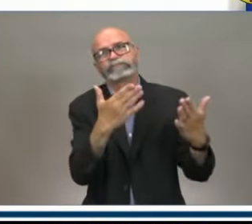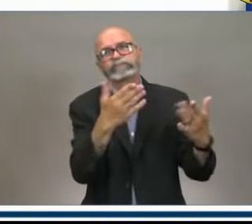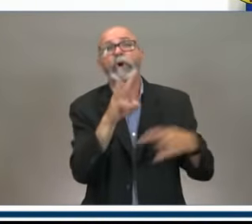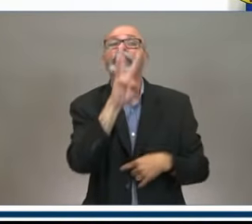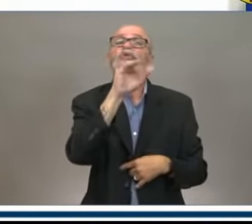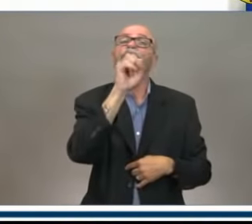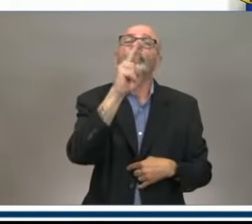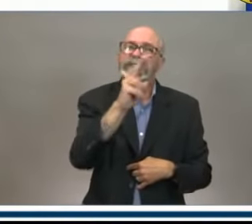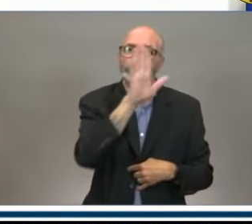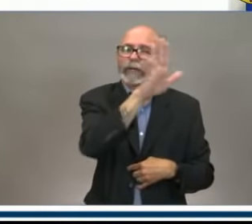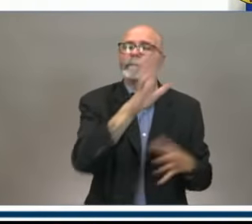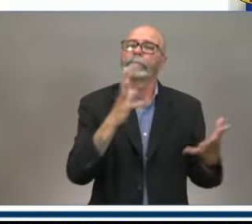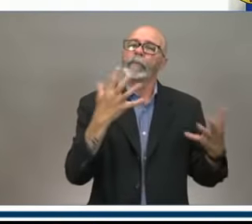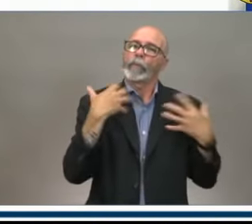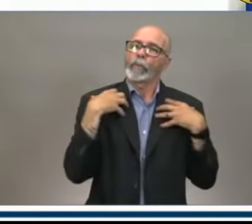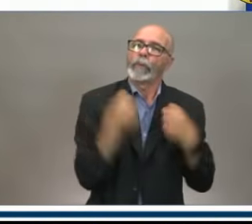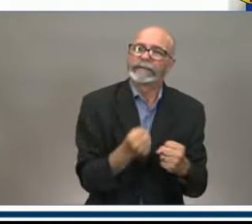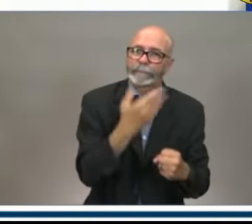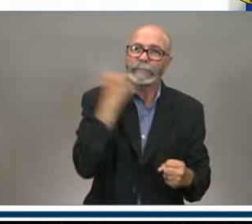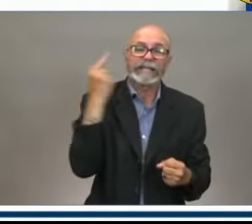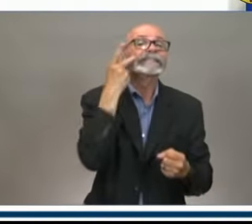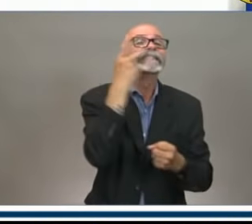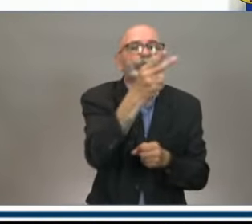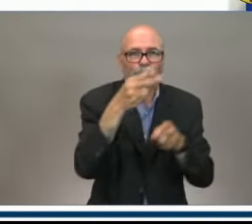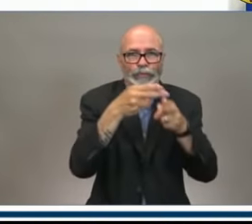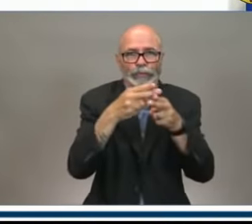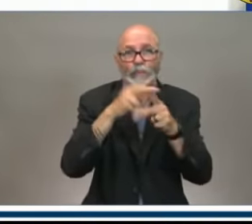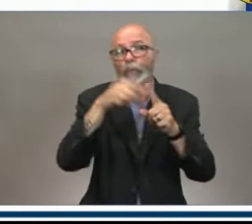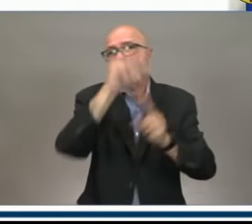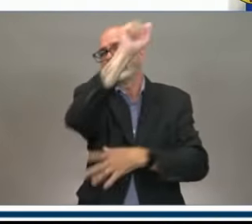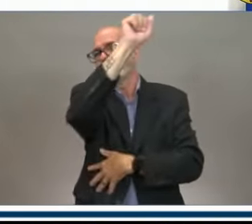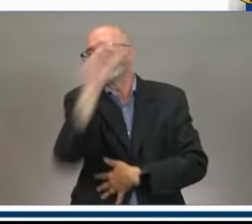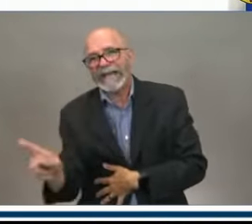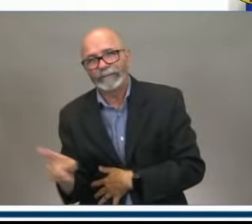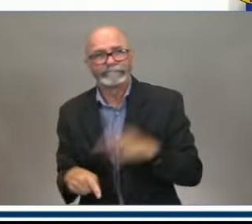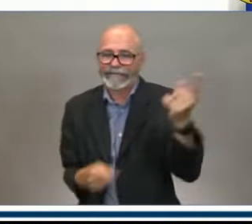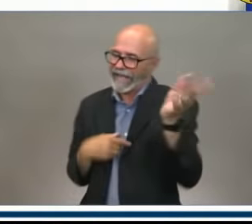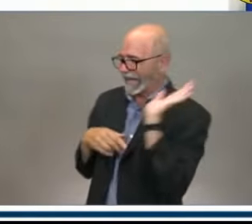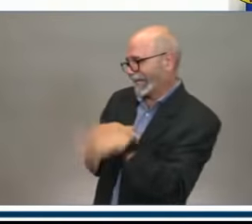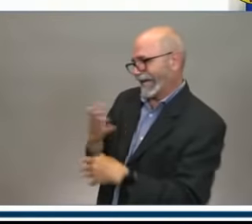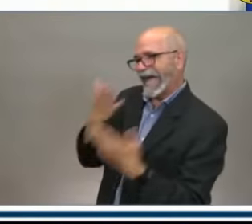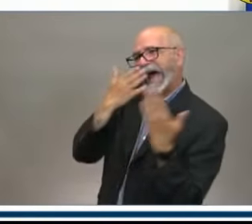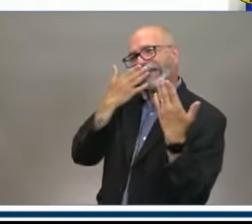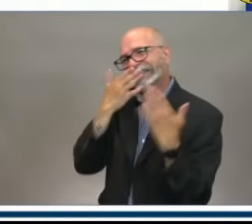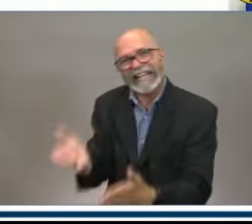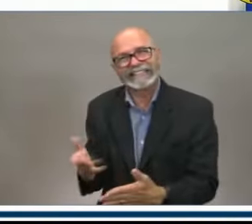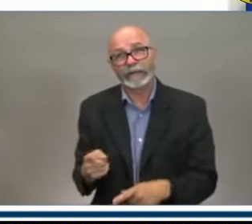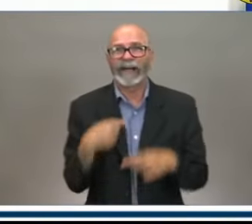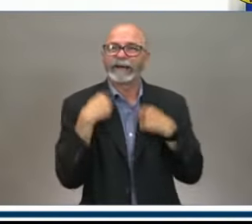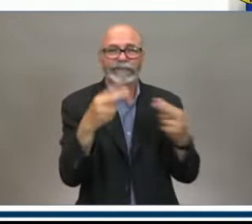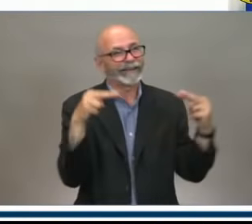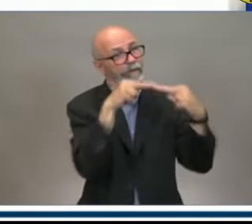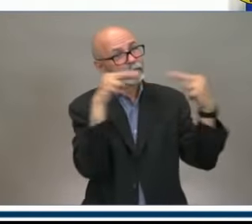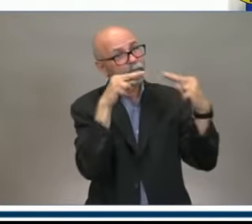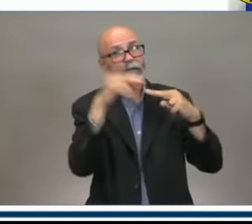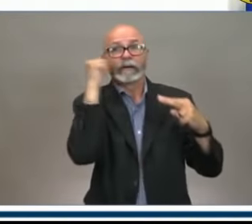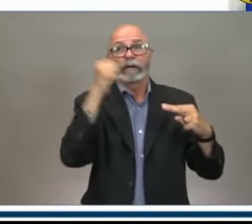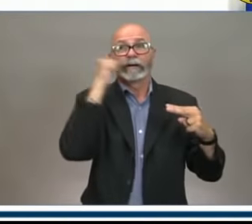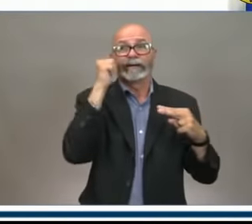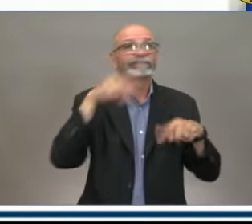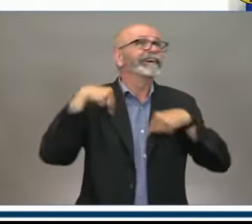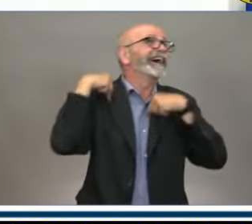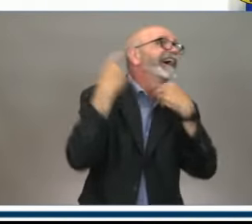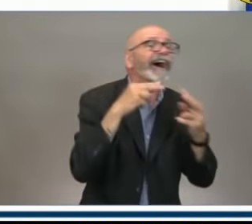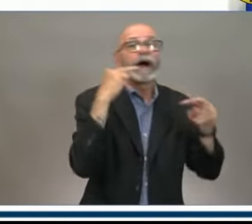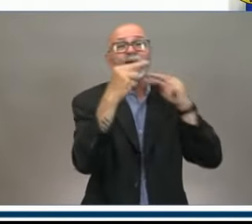you. It's going to be pretty strange. I haven't seen you so much in the last 3 months. now just to hear your voice over the phone. While